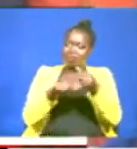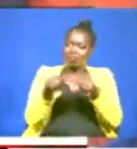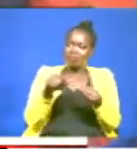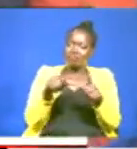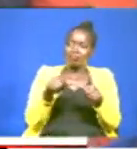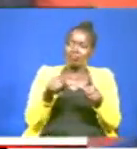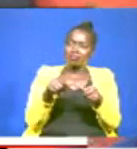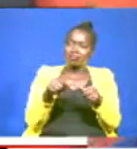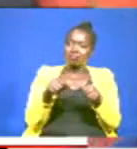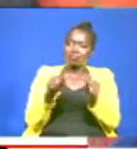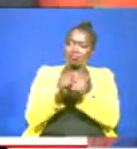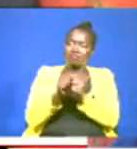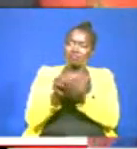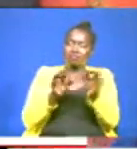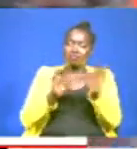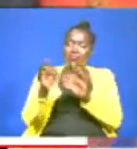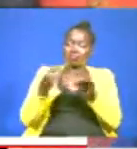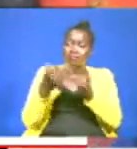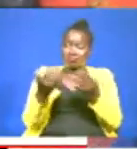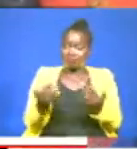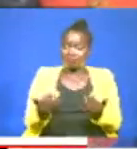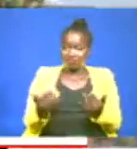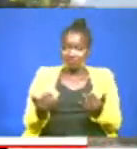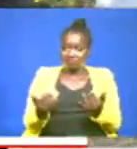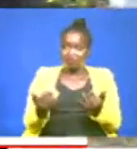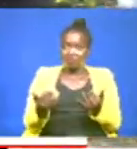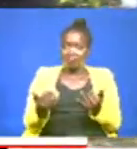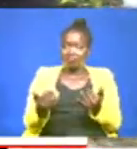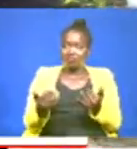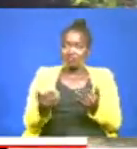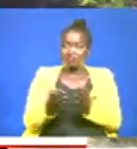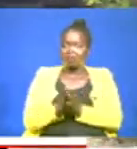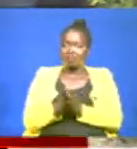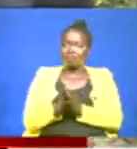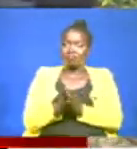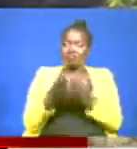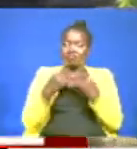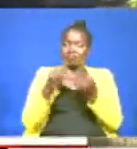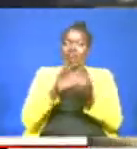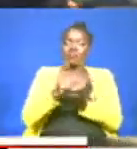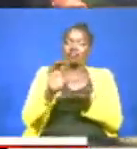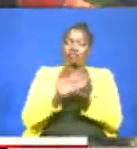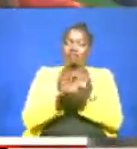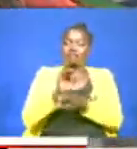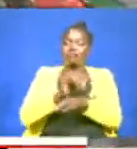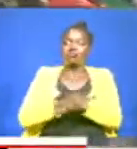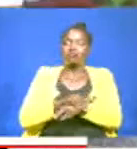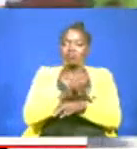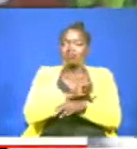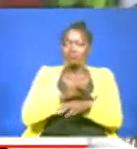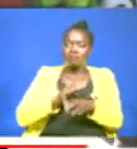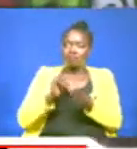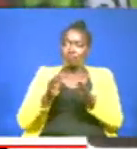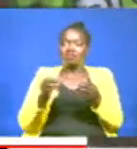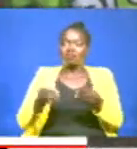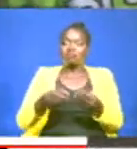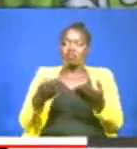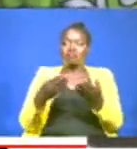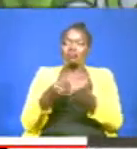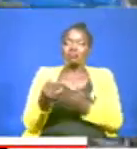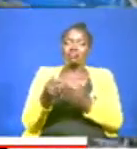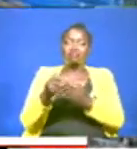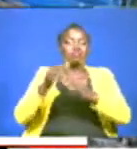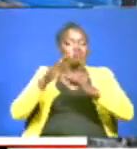kilomita 10 kuanzia hapa, na ni Oljorai Health Center. Today, a good Samaritan has brought them some much-needed